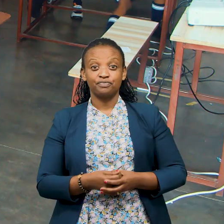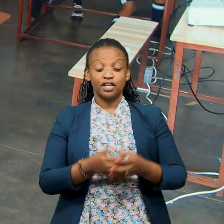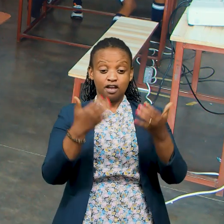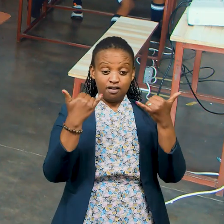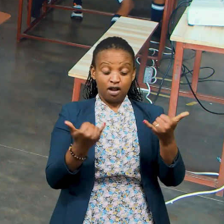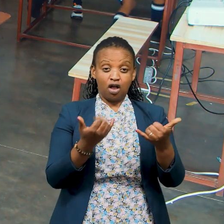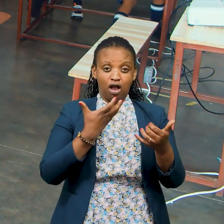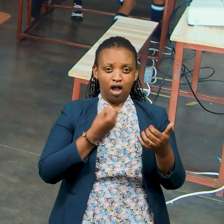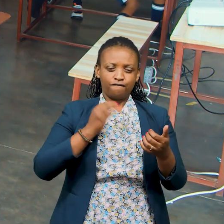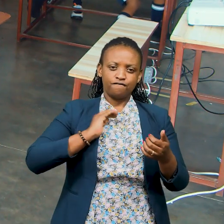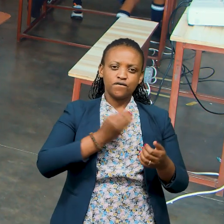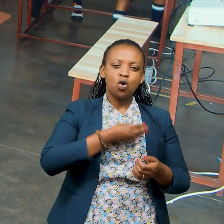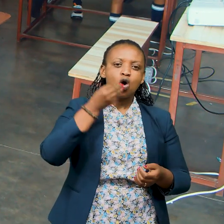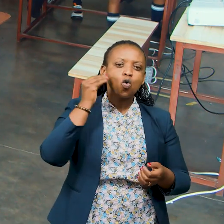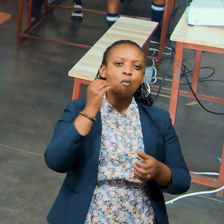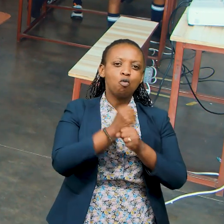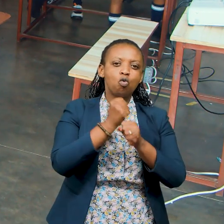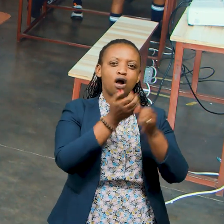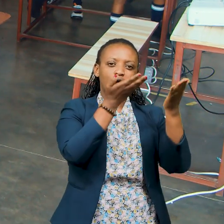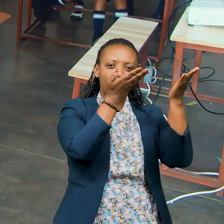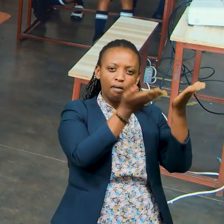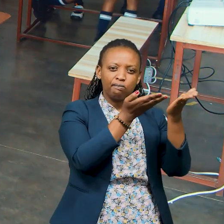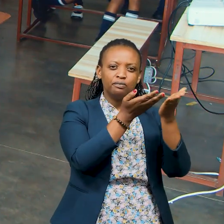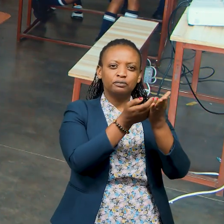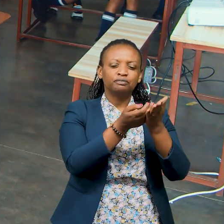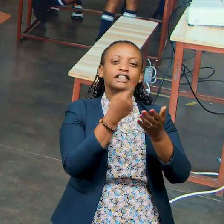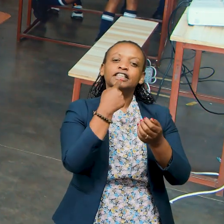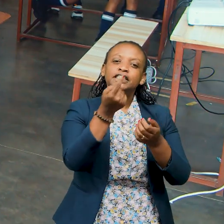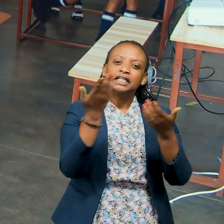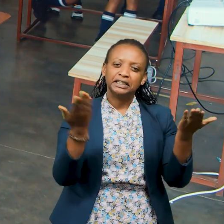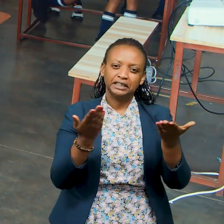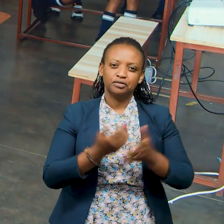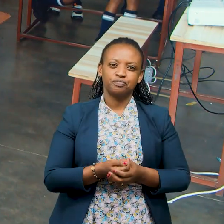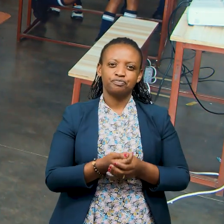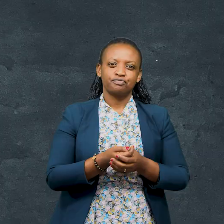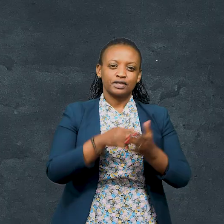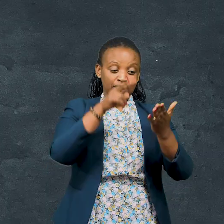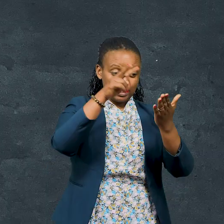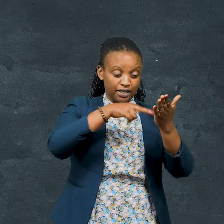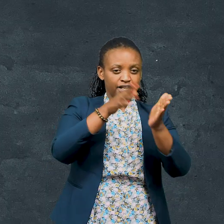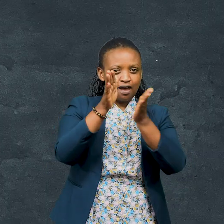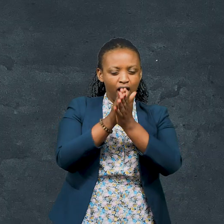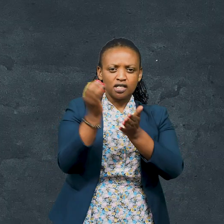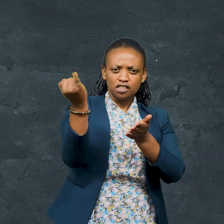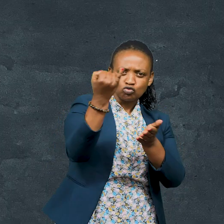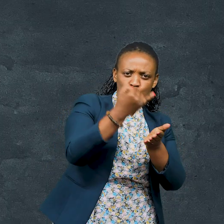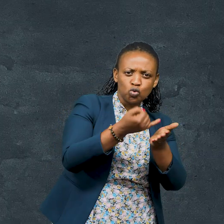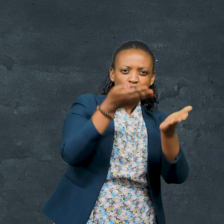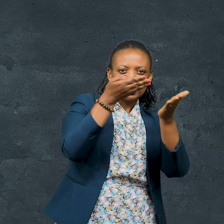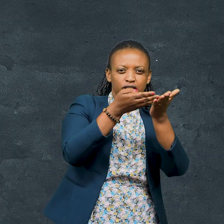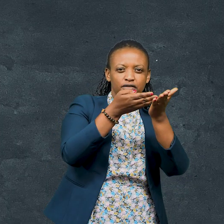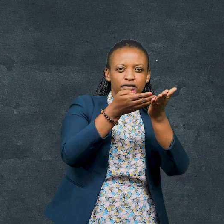others. We are going to have our homework here. Our homework is saying, read and